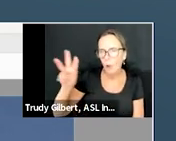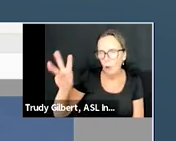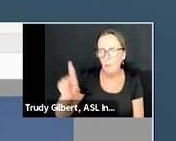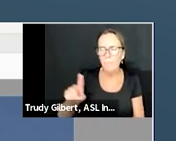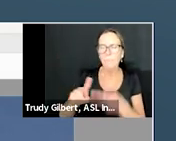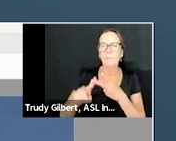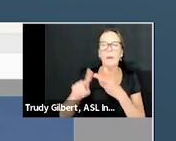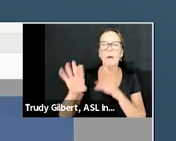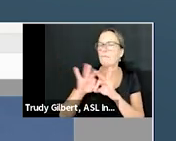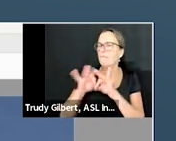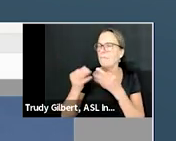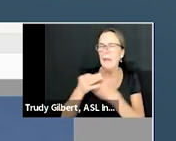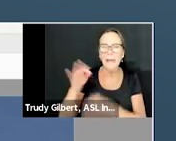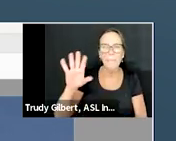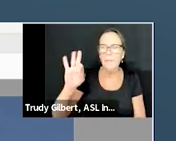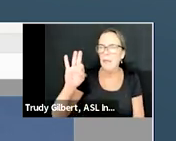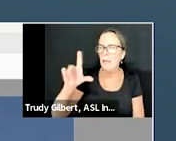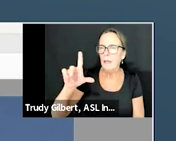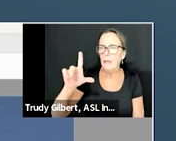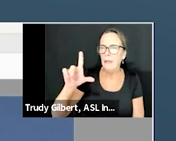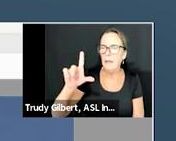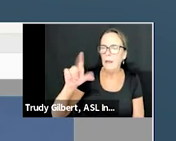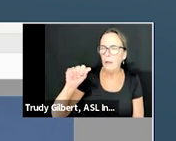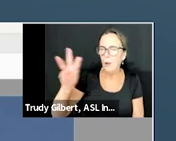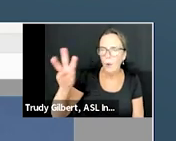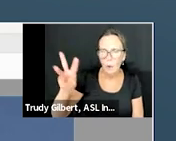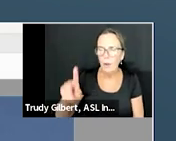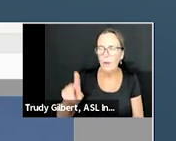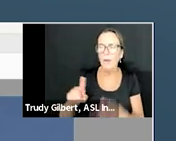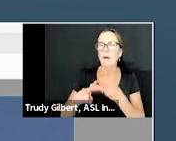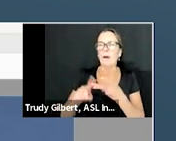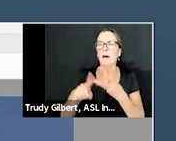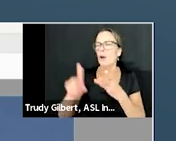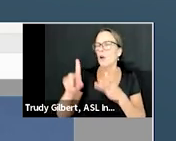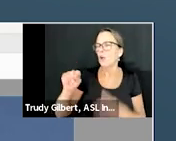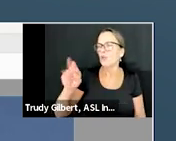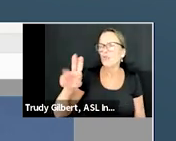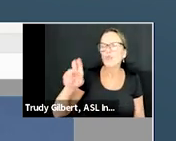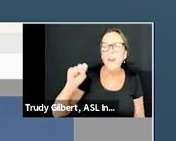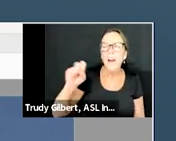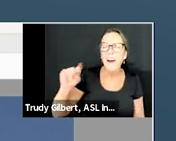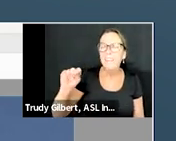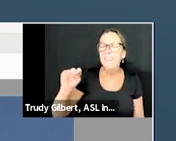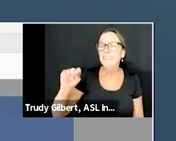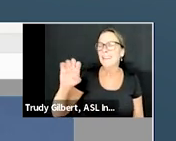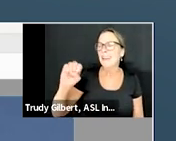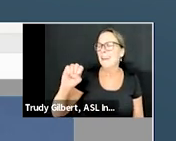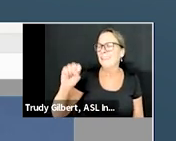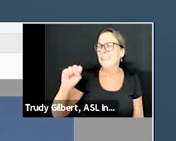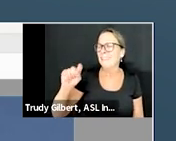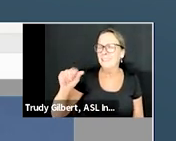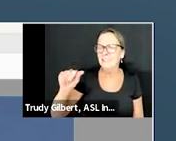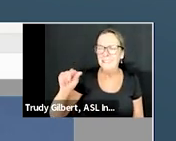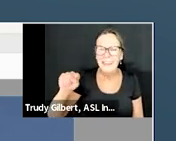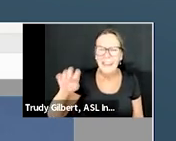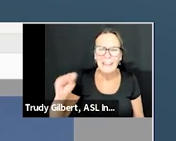law. We can't do trust and estates and things like that. But primarily, any issue that involves civil rights or